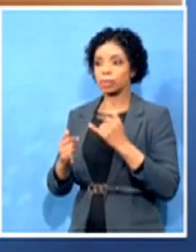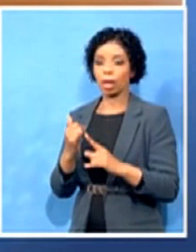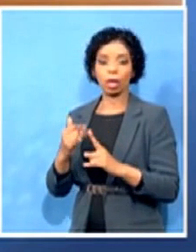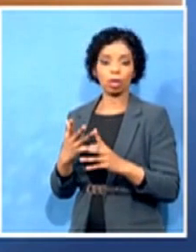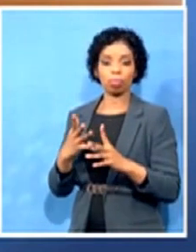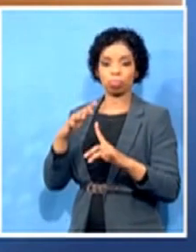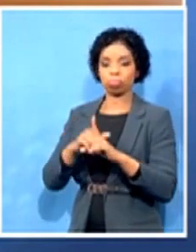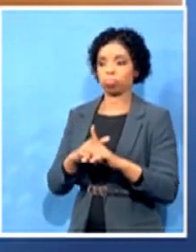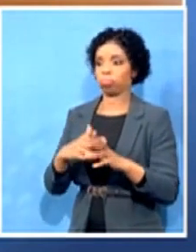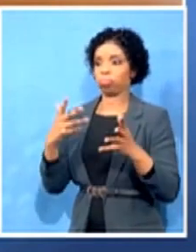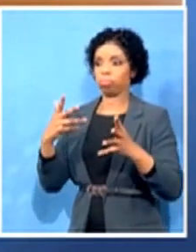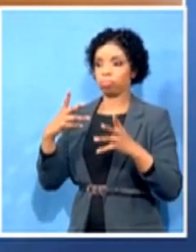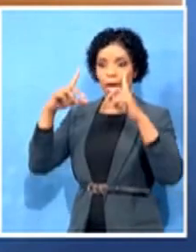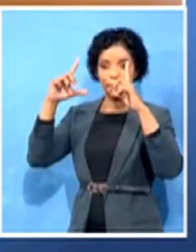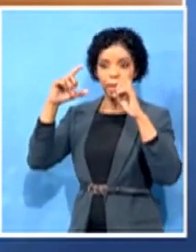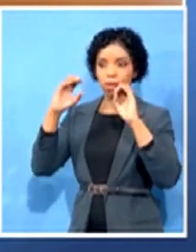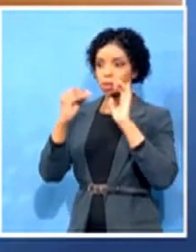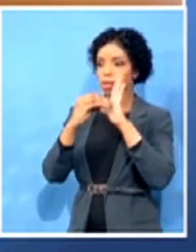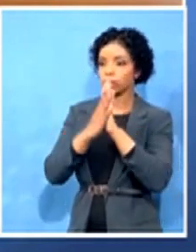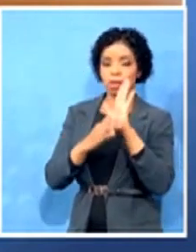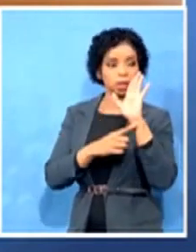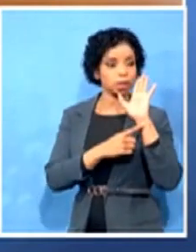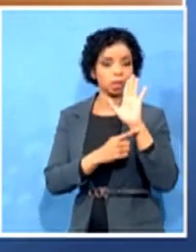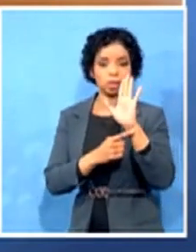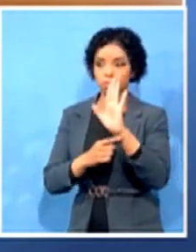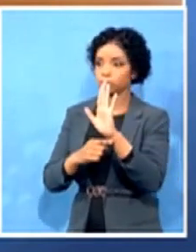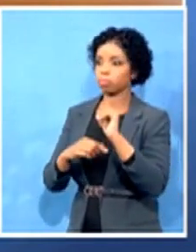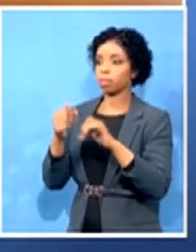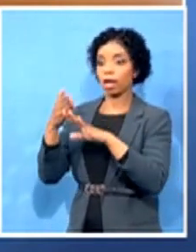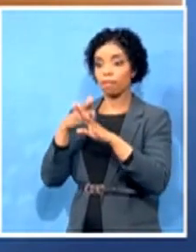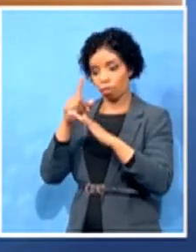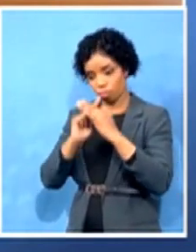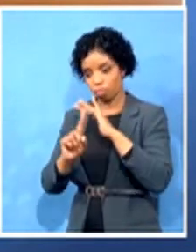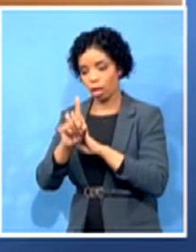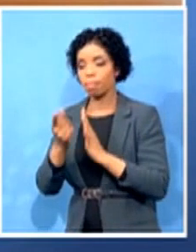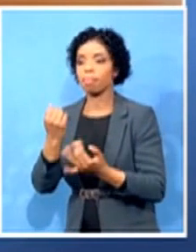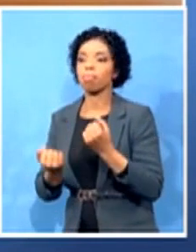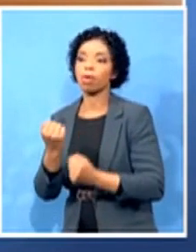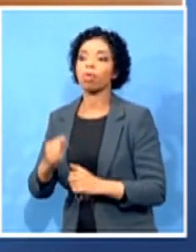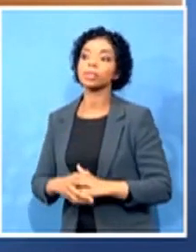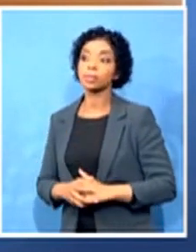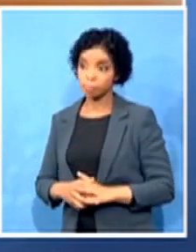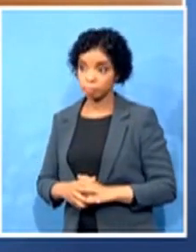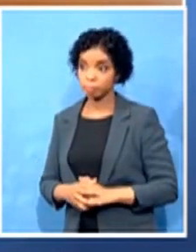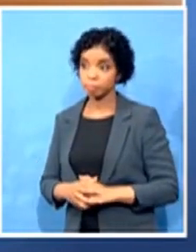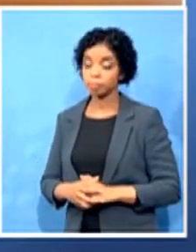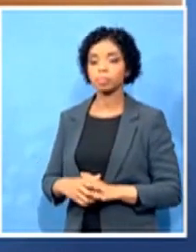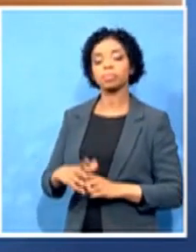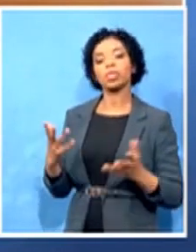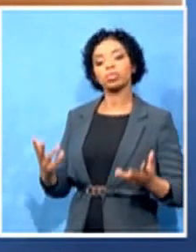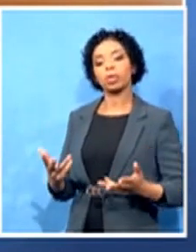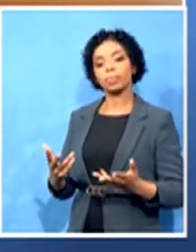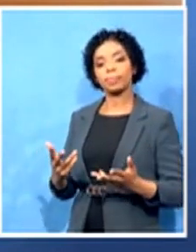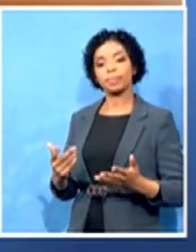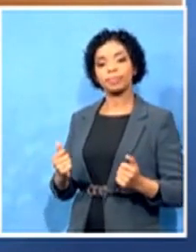they appear in court. What sort of, if people, the individual, the media, I guess, is